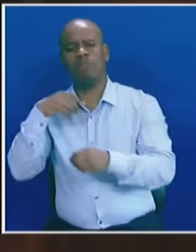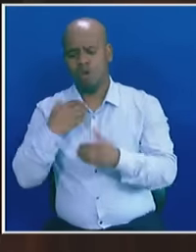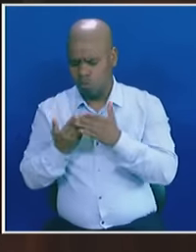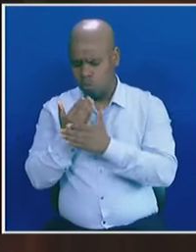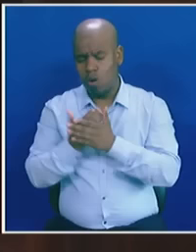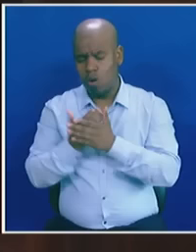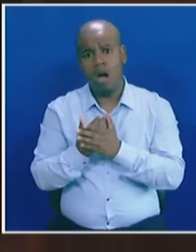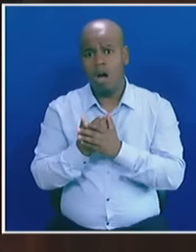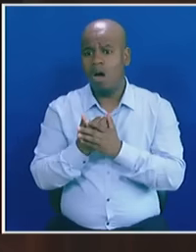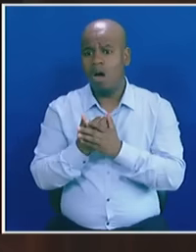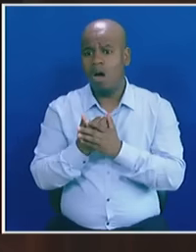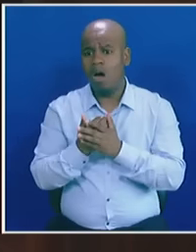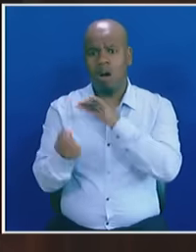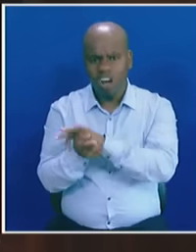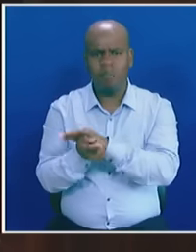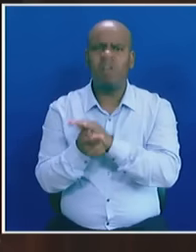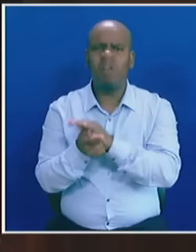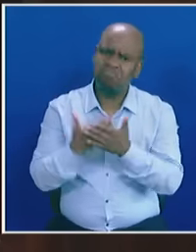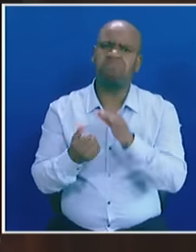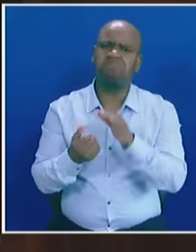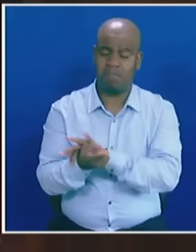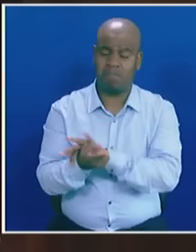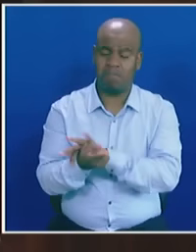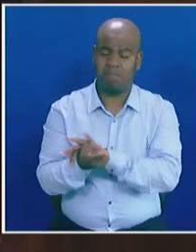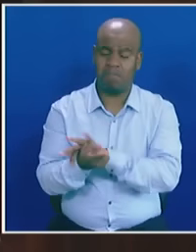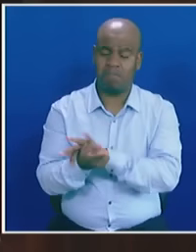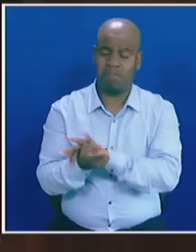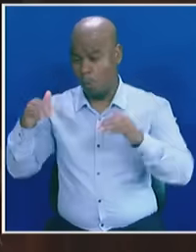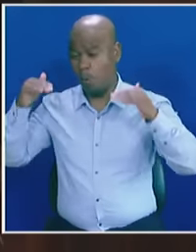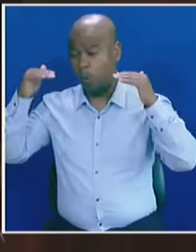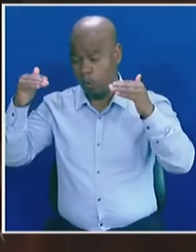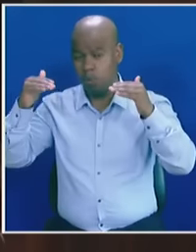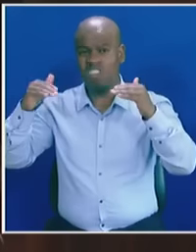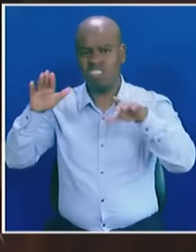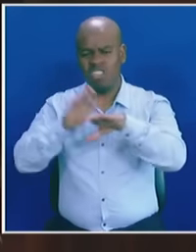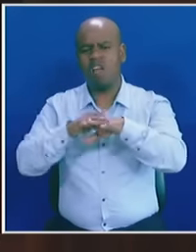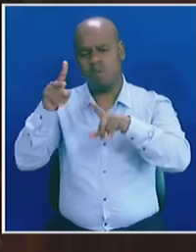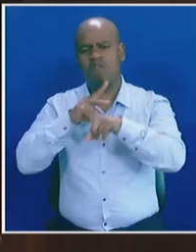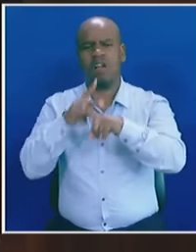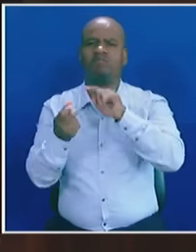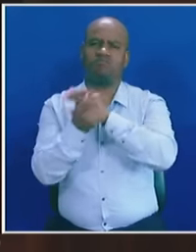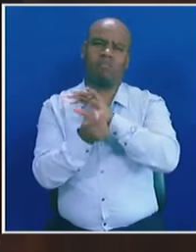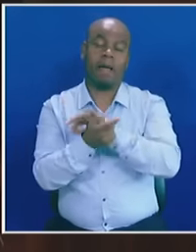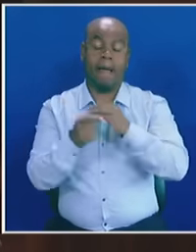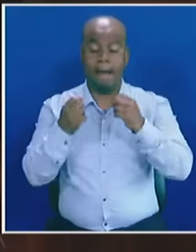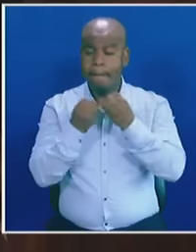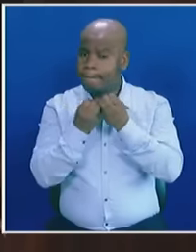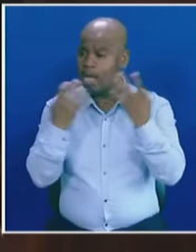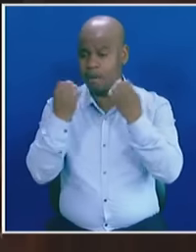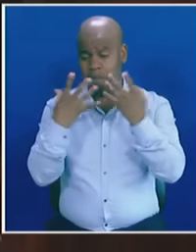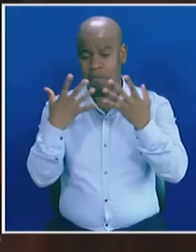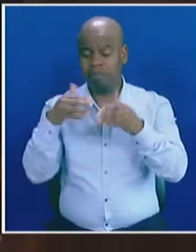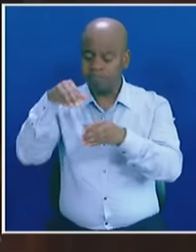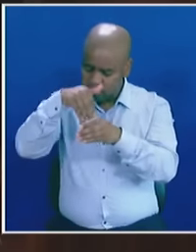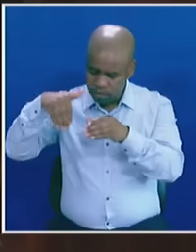other circumstances that usually escalate into instability. Many of us, inside and